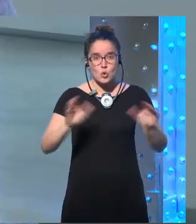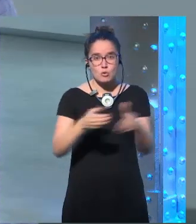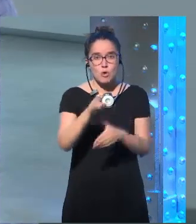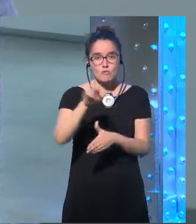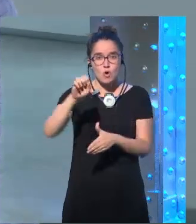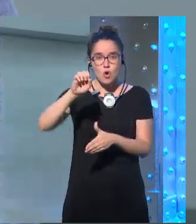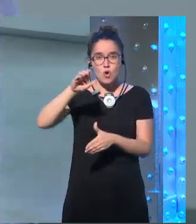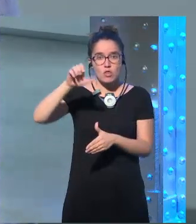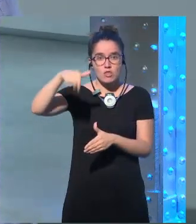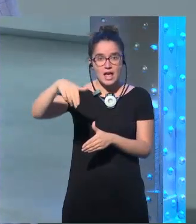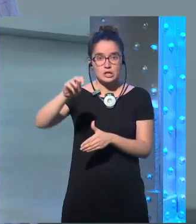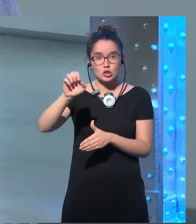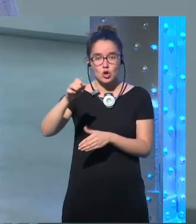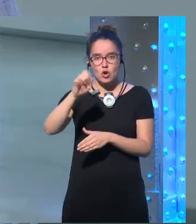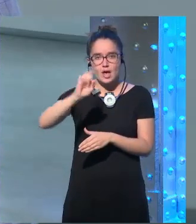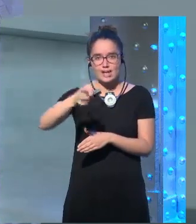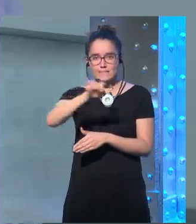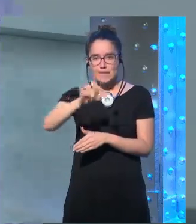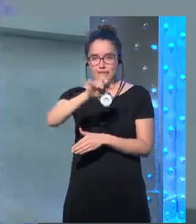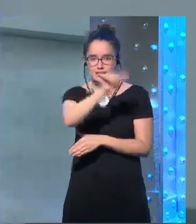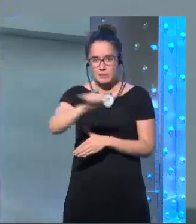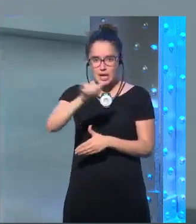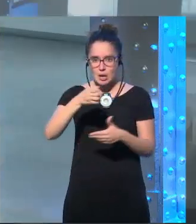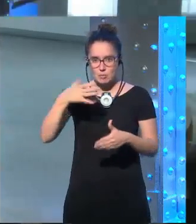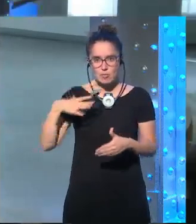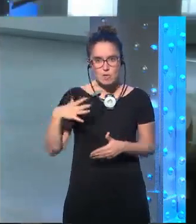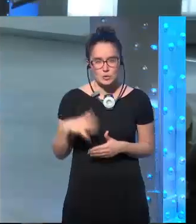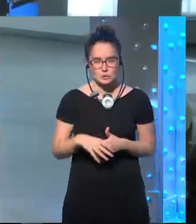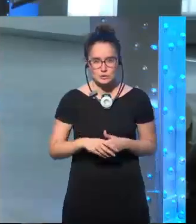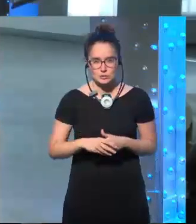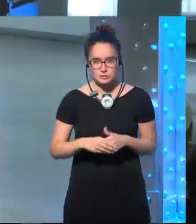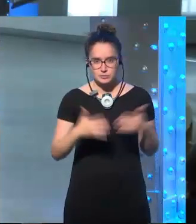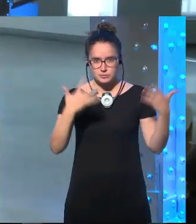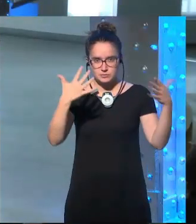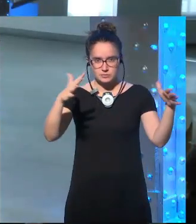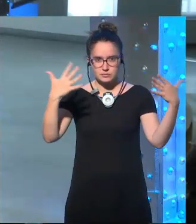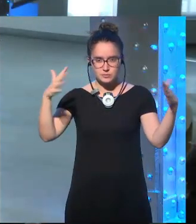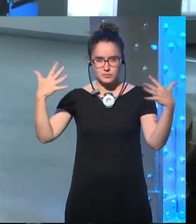institutional relations of Vocento Group, XL Semanal. You have the floor.